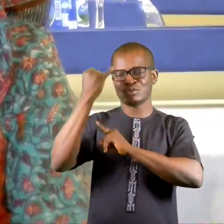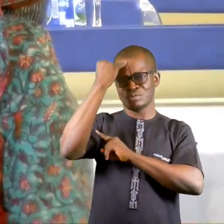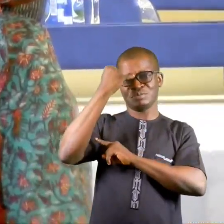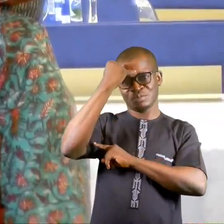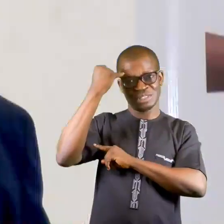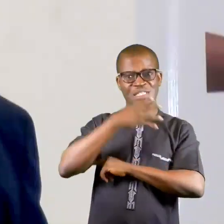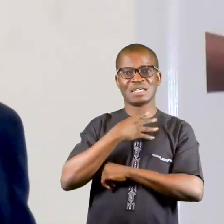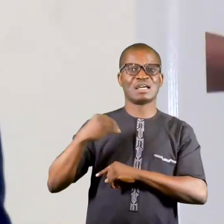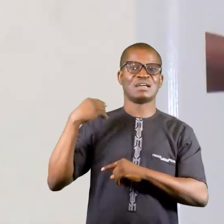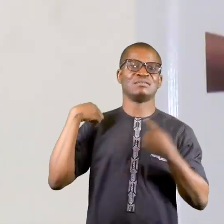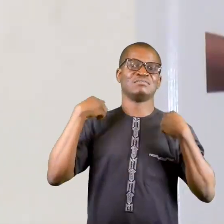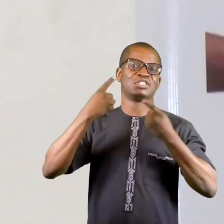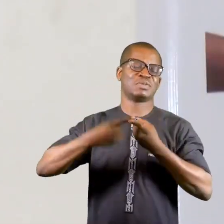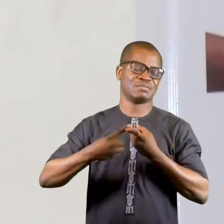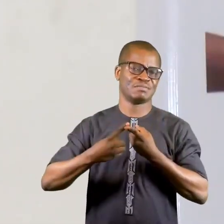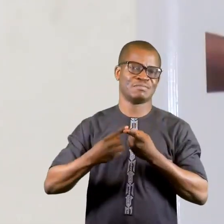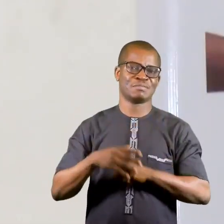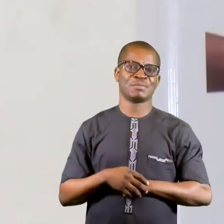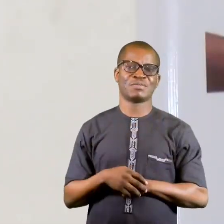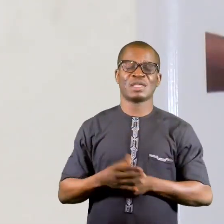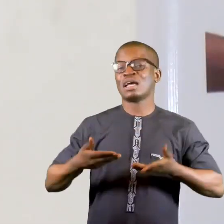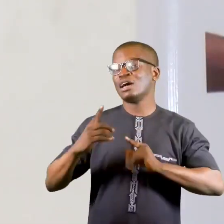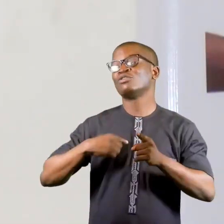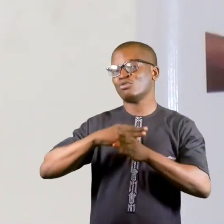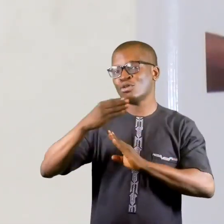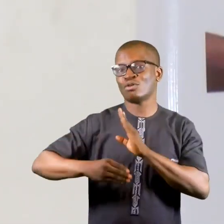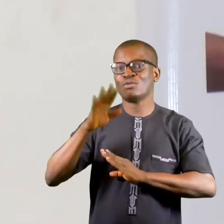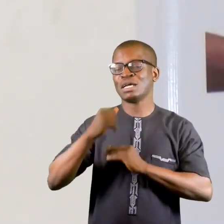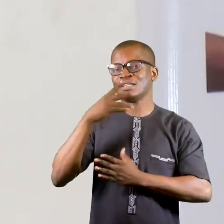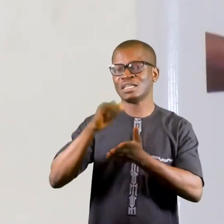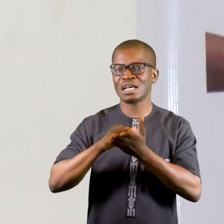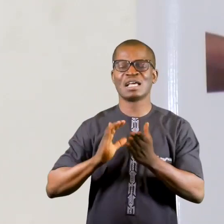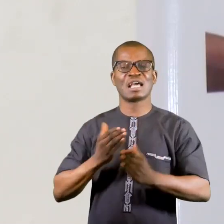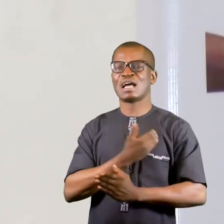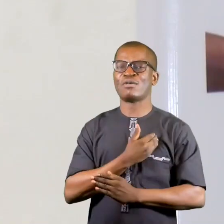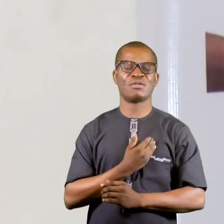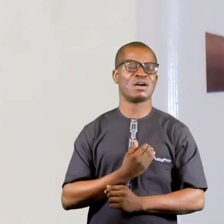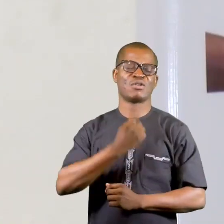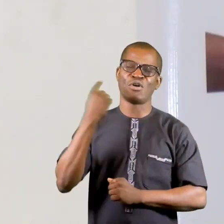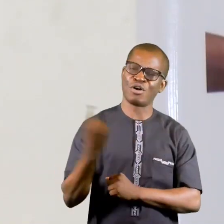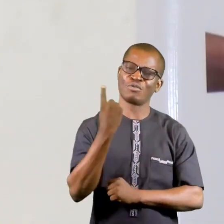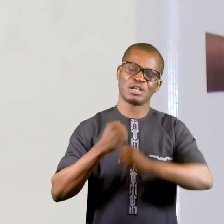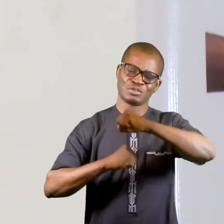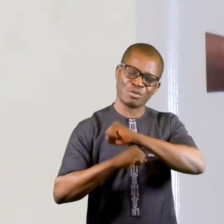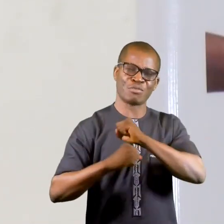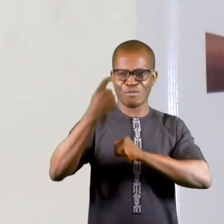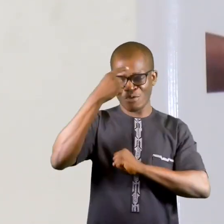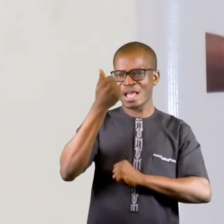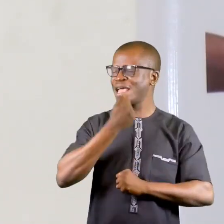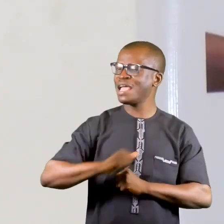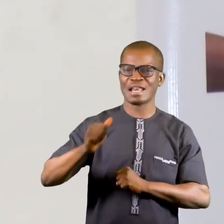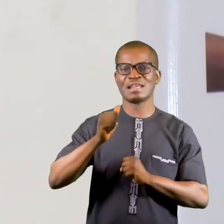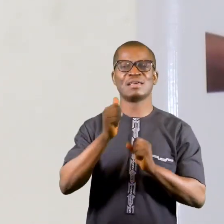Italy and Spain. Allow me to conclude by assuring you of our unwavering support for all initiatives